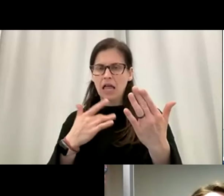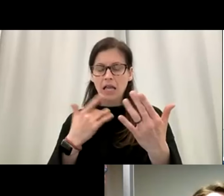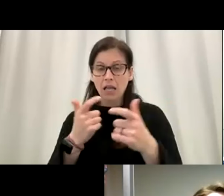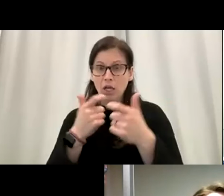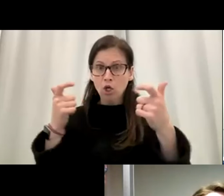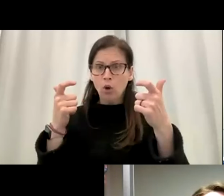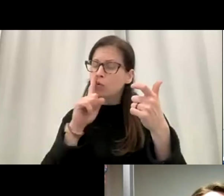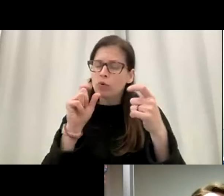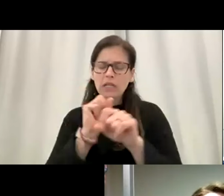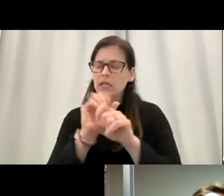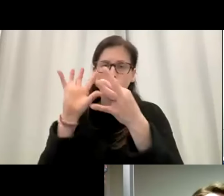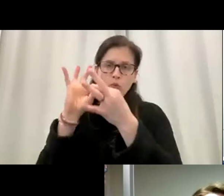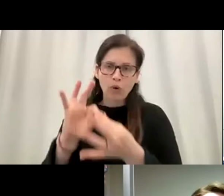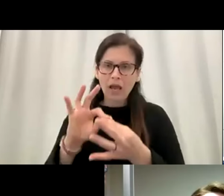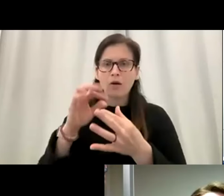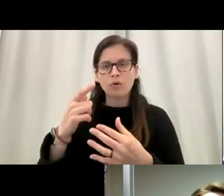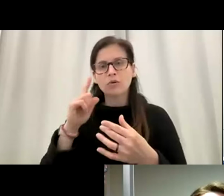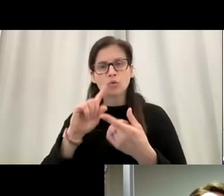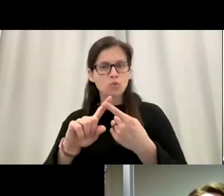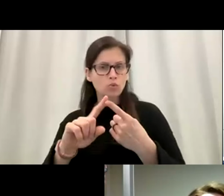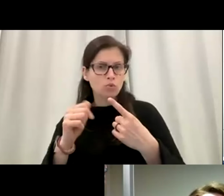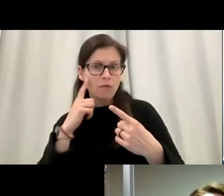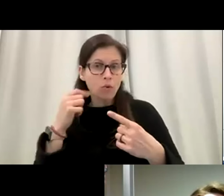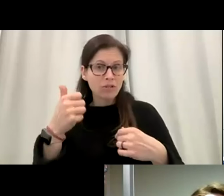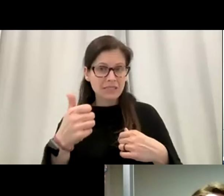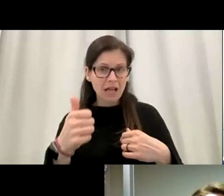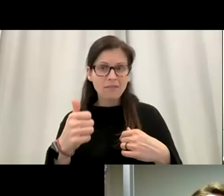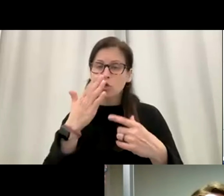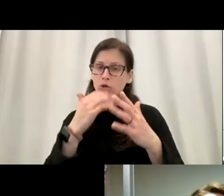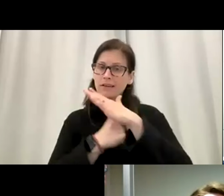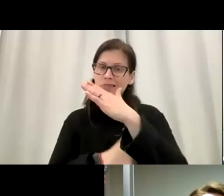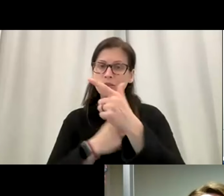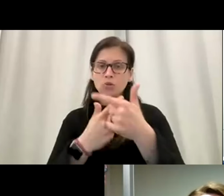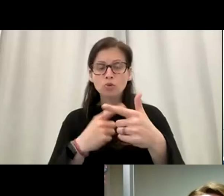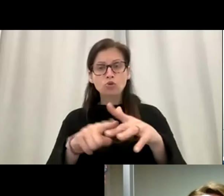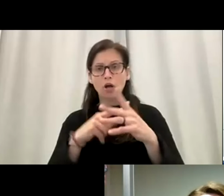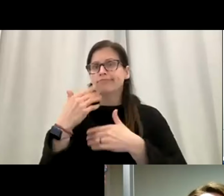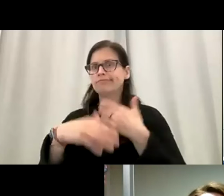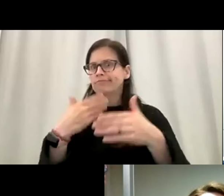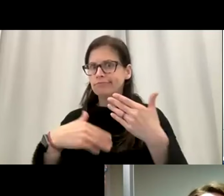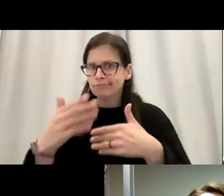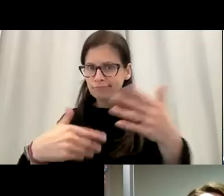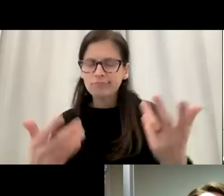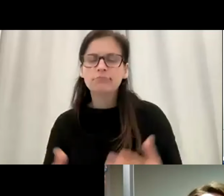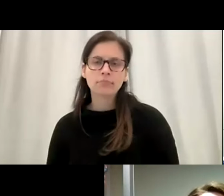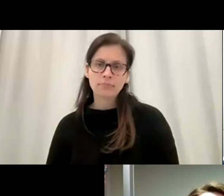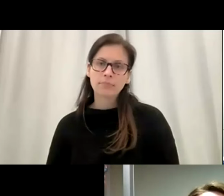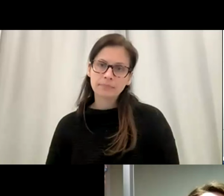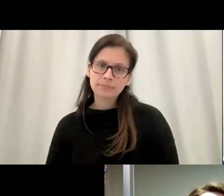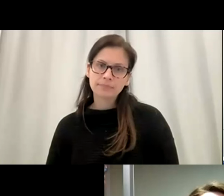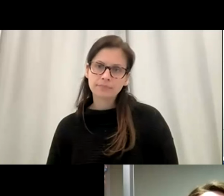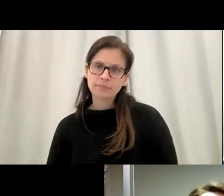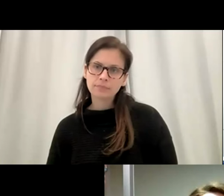really strong foundation to then spring into some action and build on that plan.